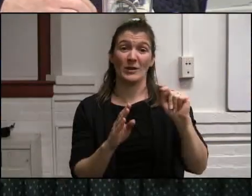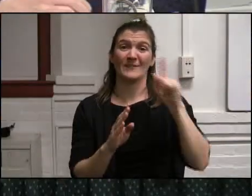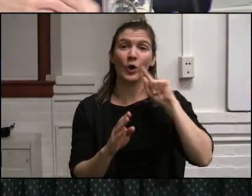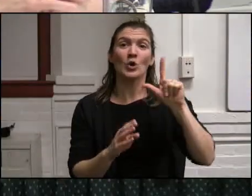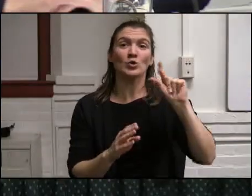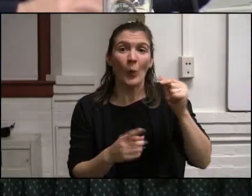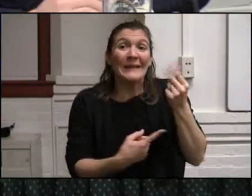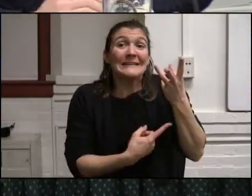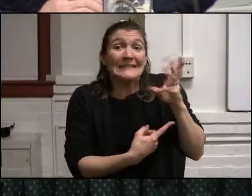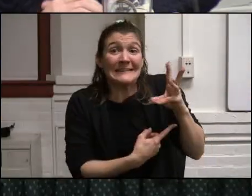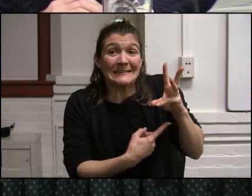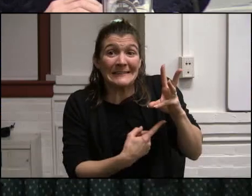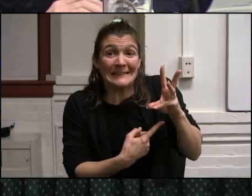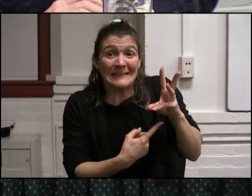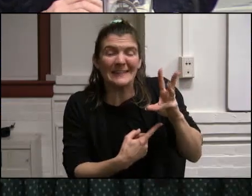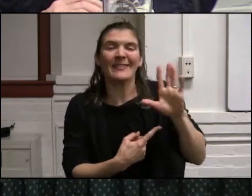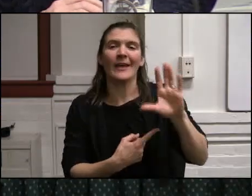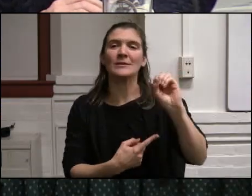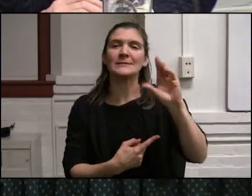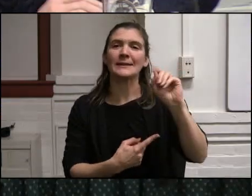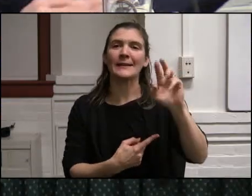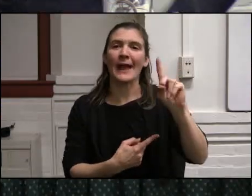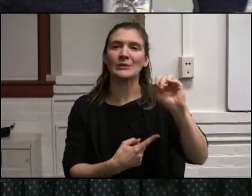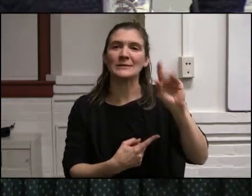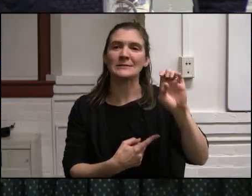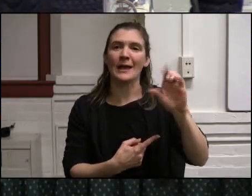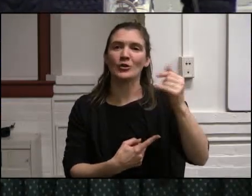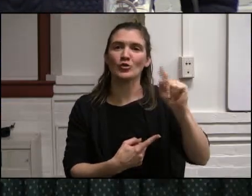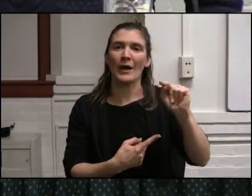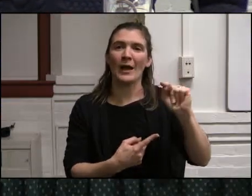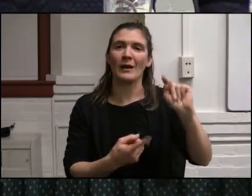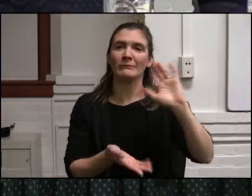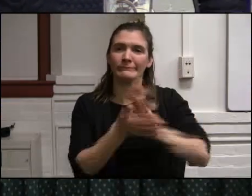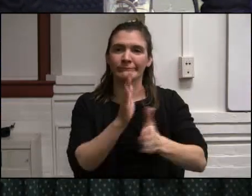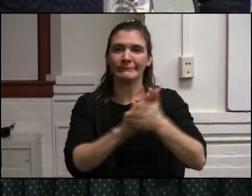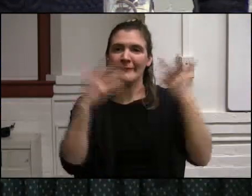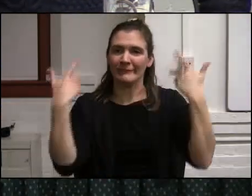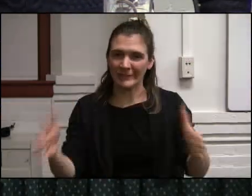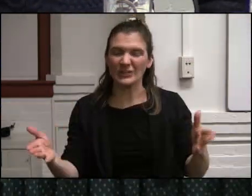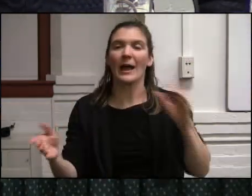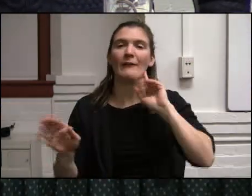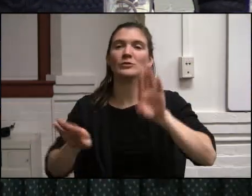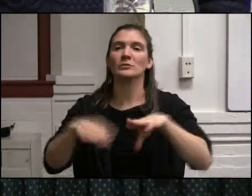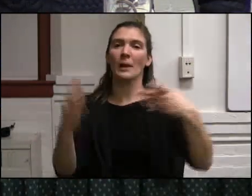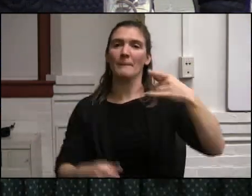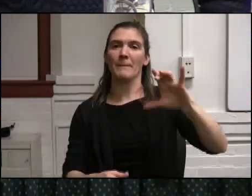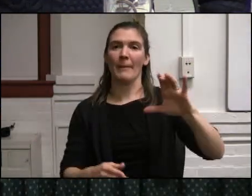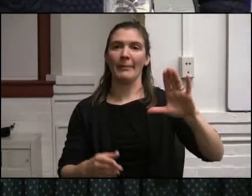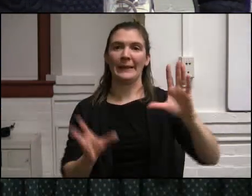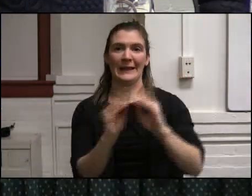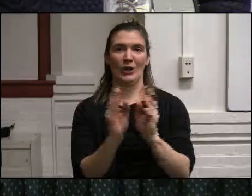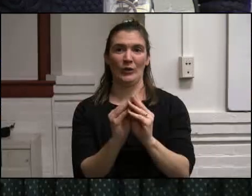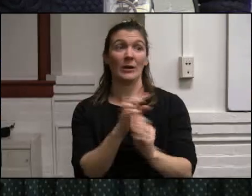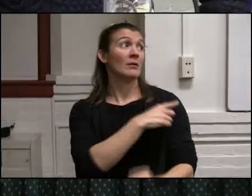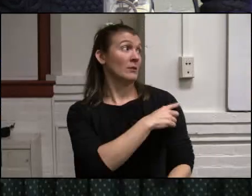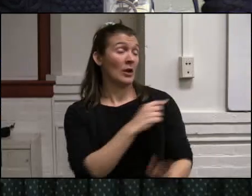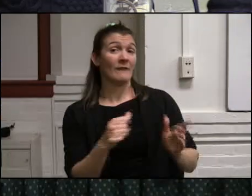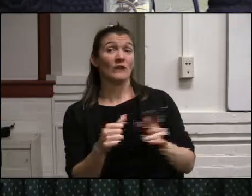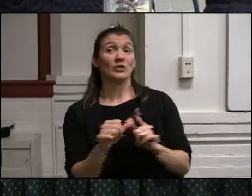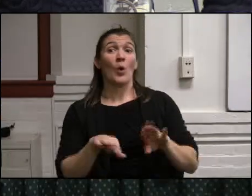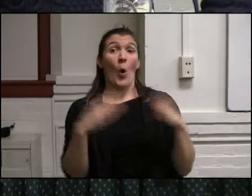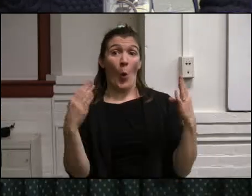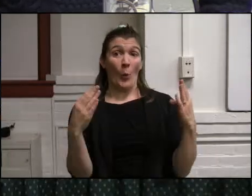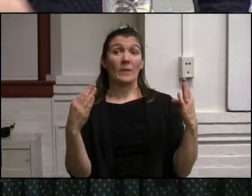2016 Six Scattered Site Grant closeout. Right. Public hearing. Yes, so I would ask that you please open a public hearing. Yes. And then I